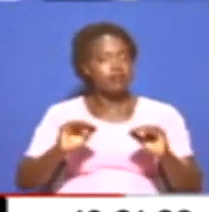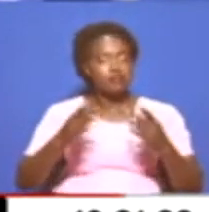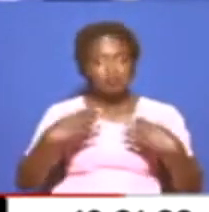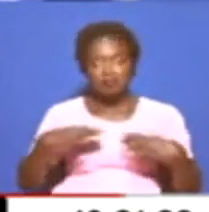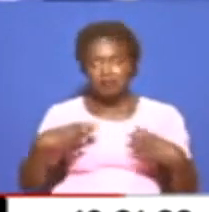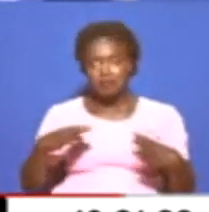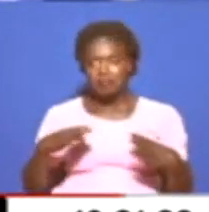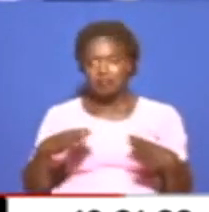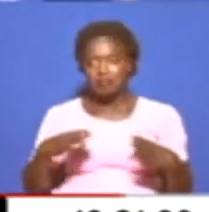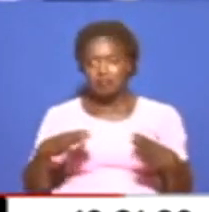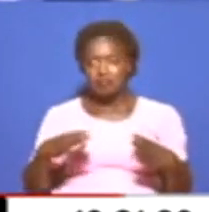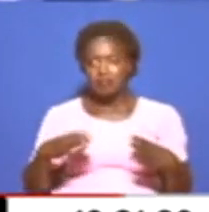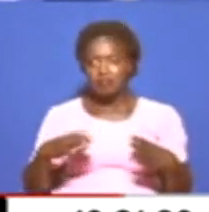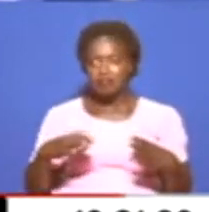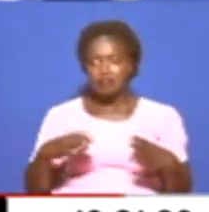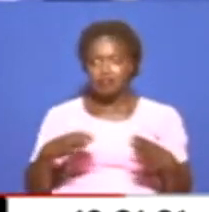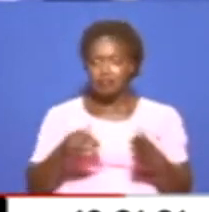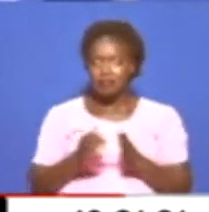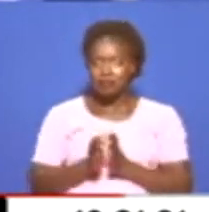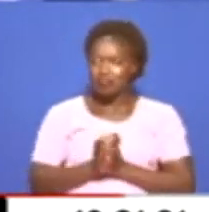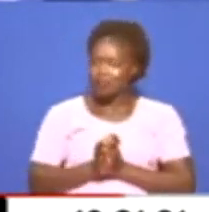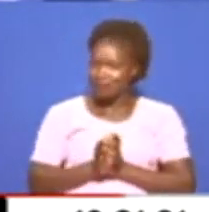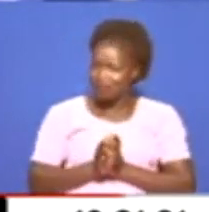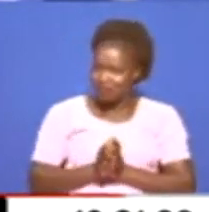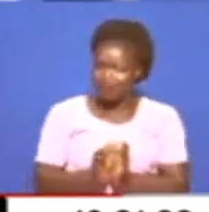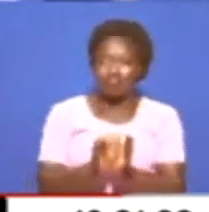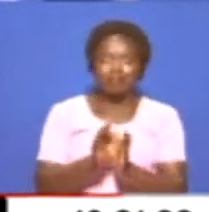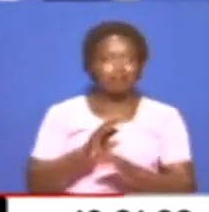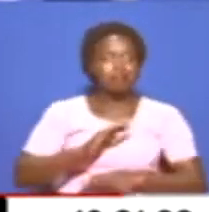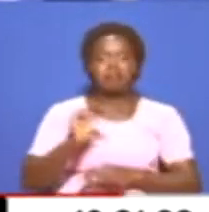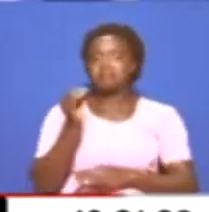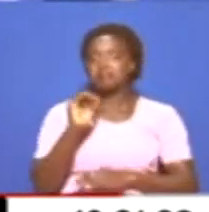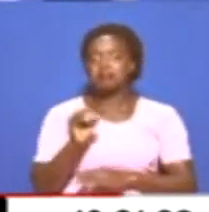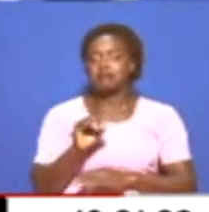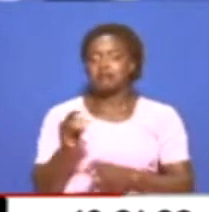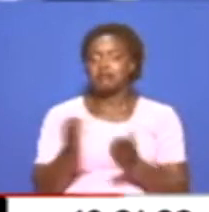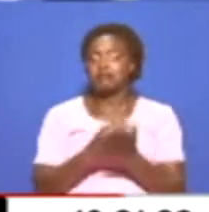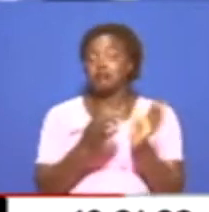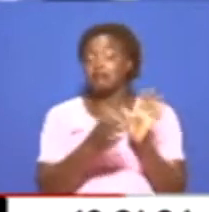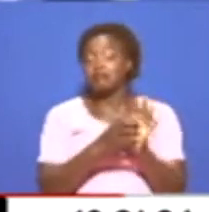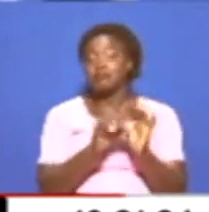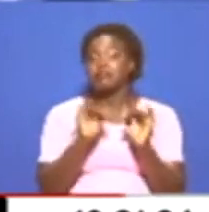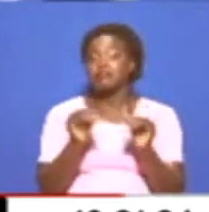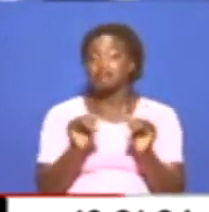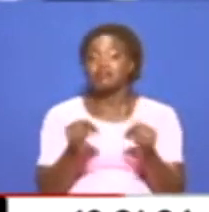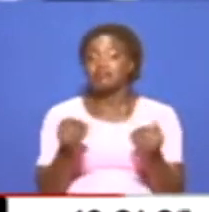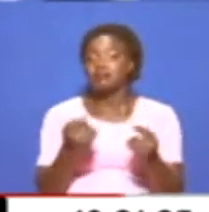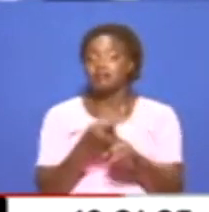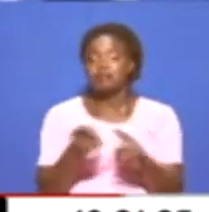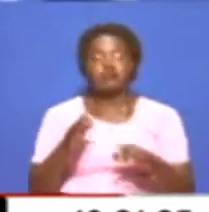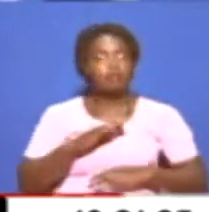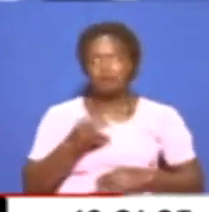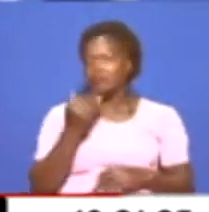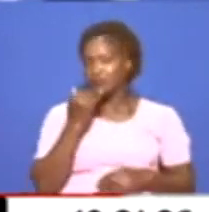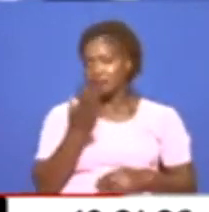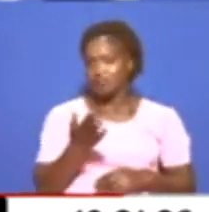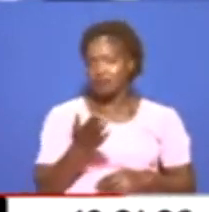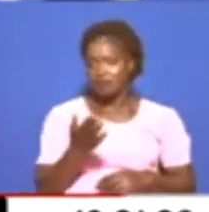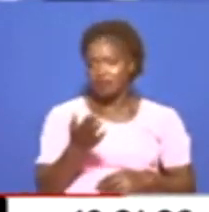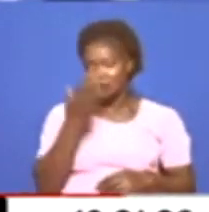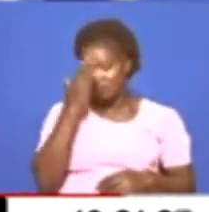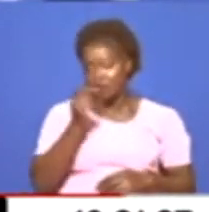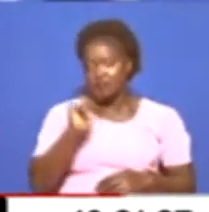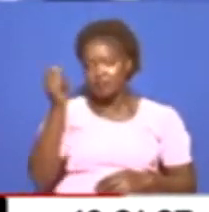were not really pushed. We saw some adverts on media, but I don't think that was enough, because Kenya, mm-hmm. most